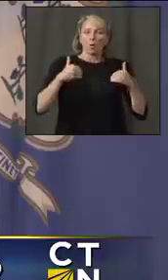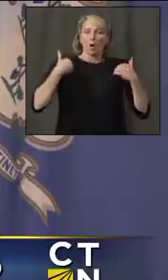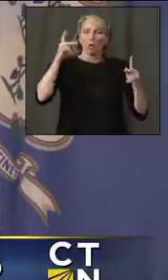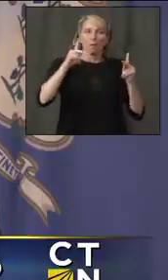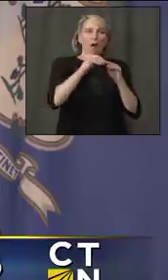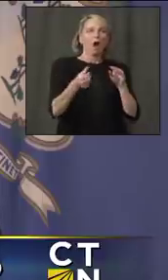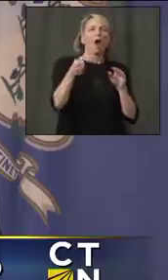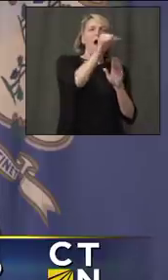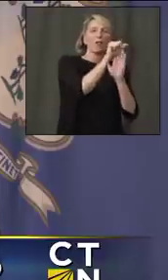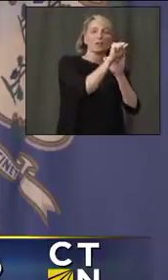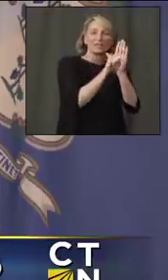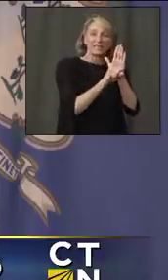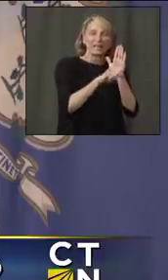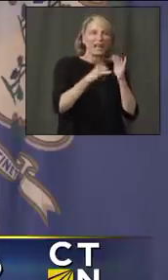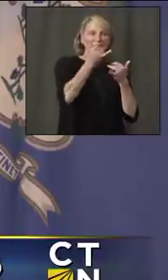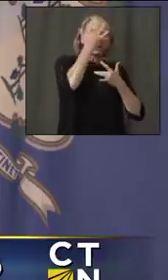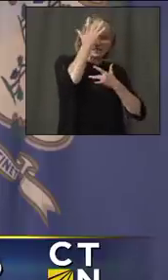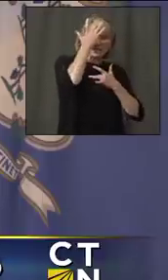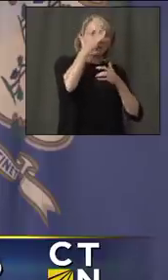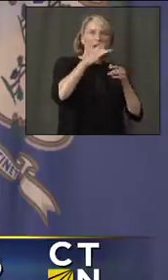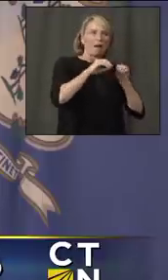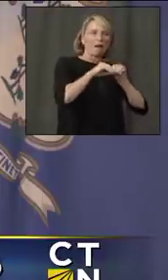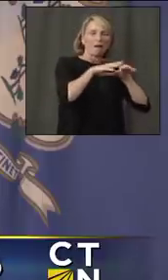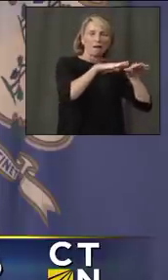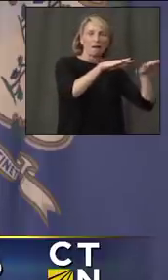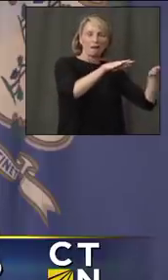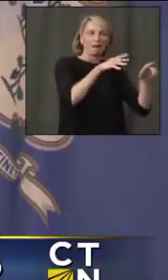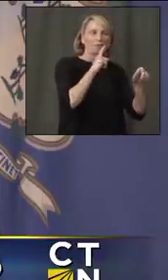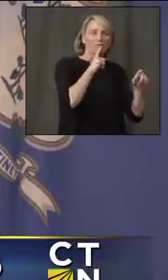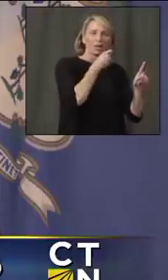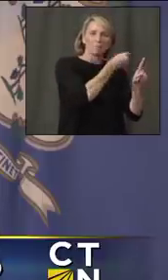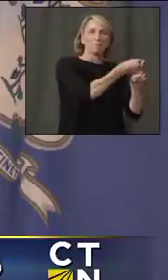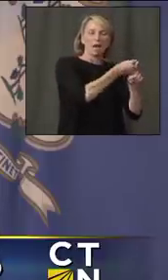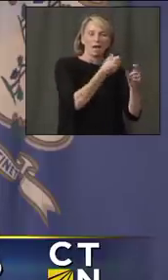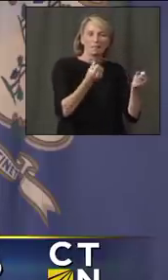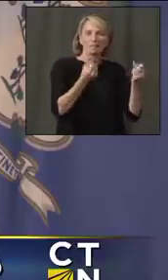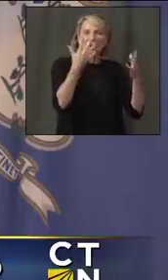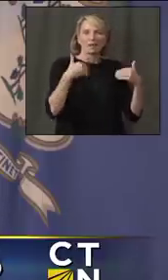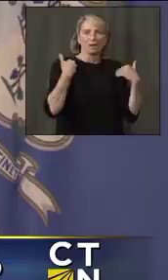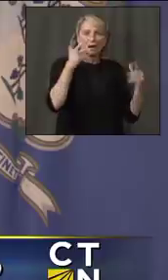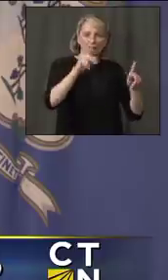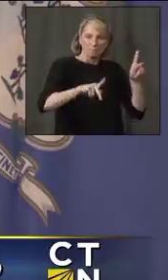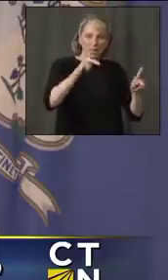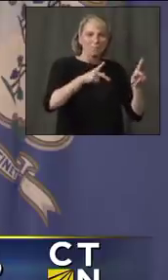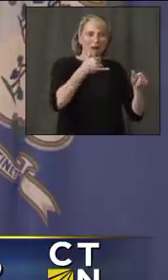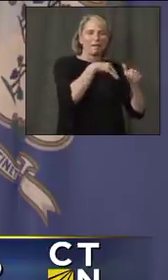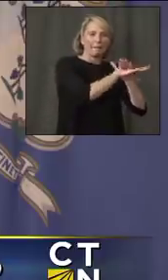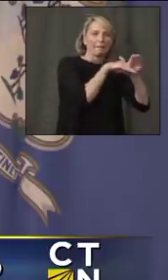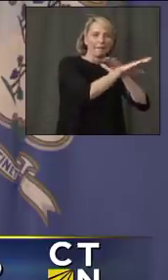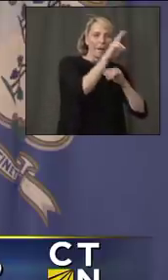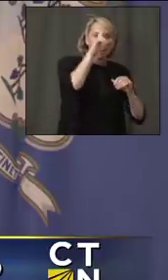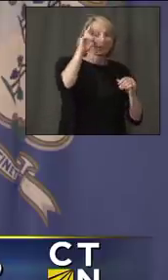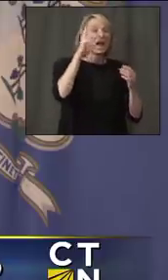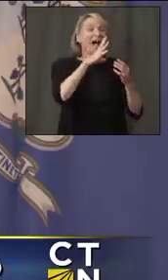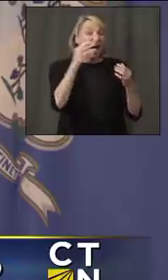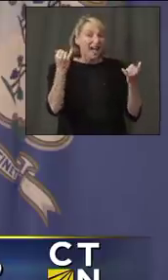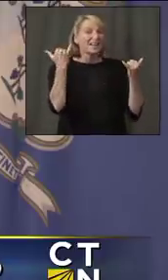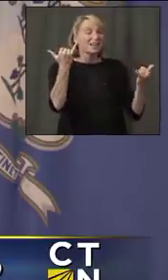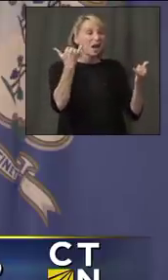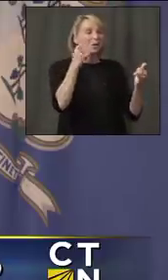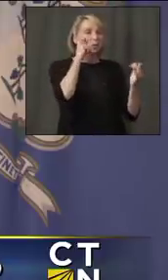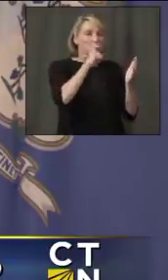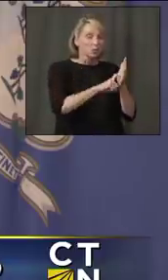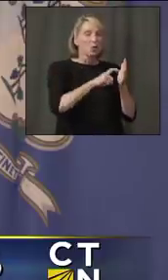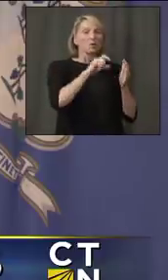stay on your guard when it comes to this. And by the way, now the number of seniors in these other states is being hospitalized is